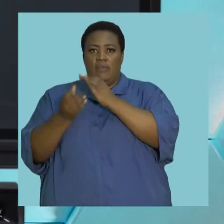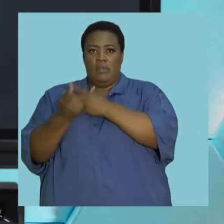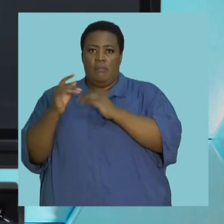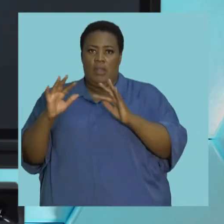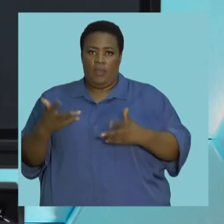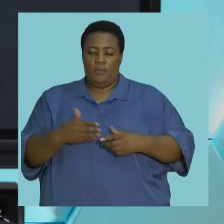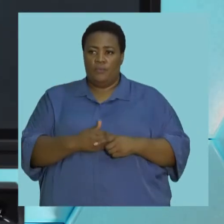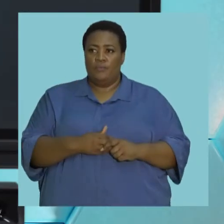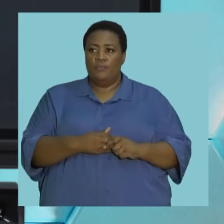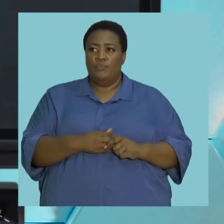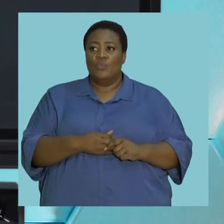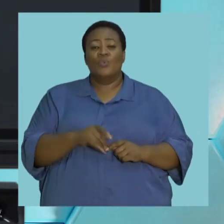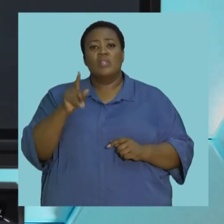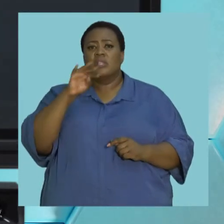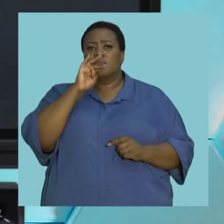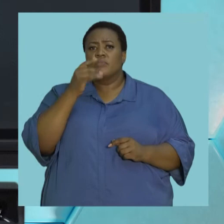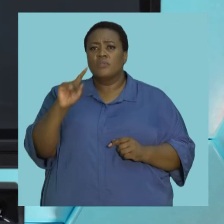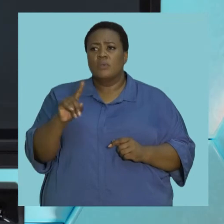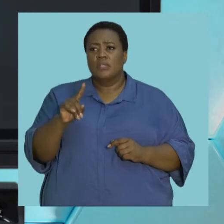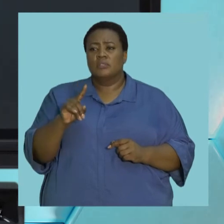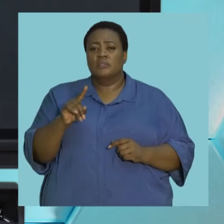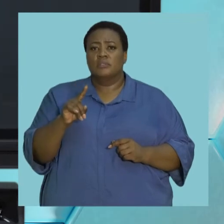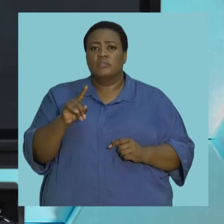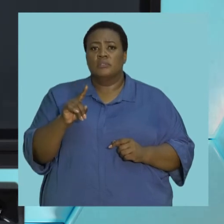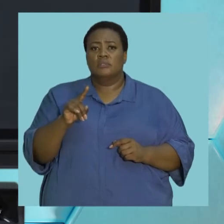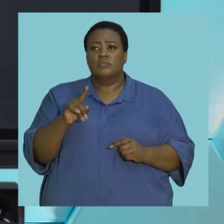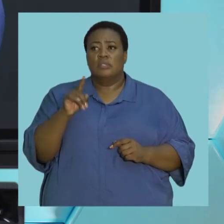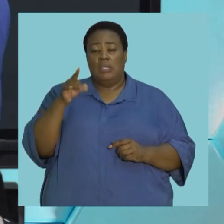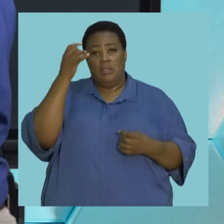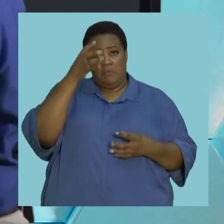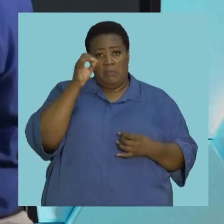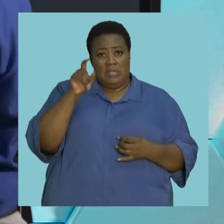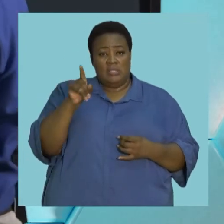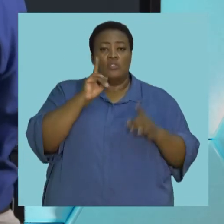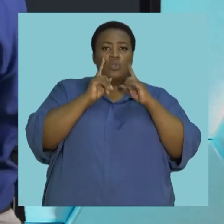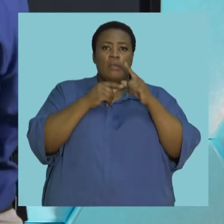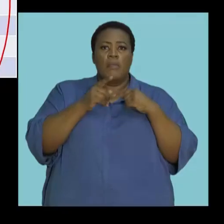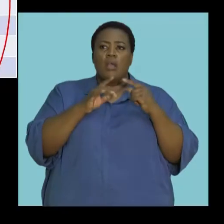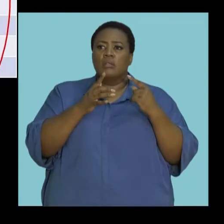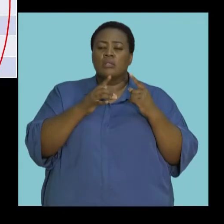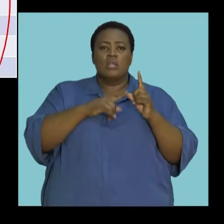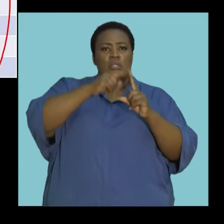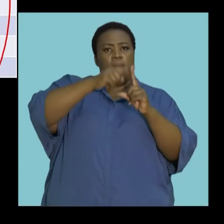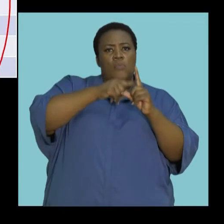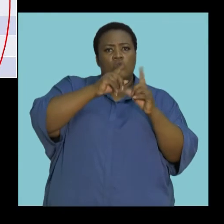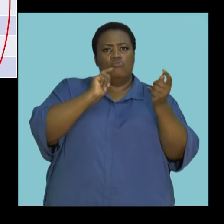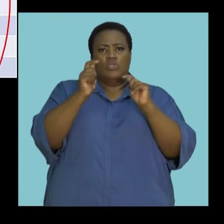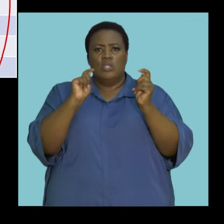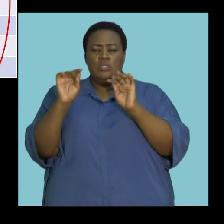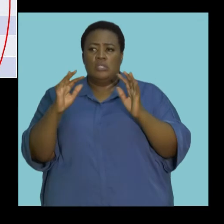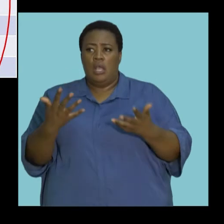for 2011. Now, what does this mean? When looking at this information, it talks about how the